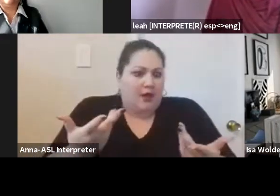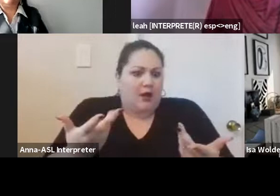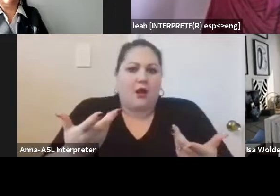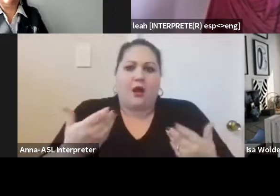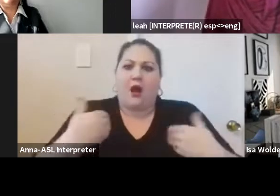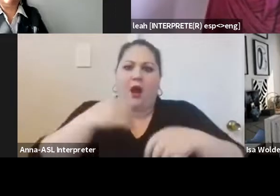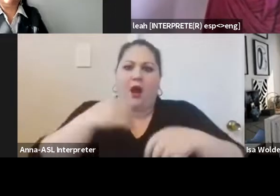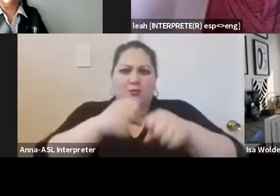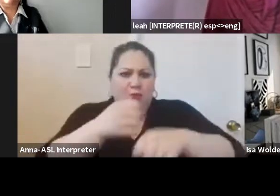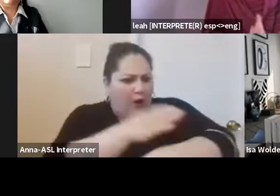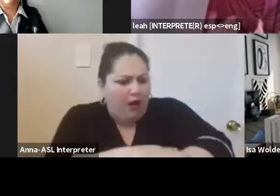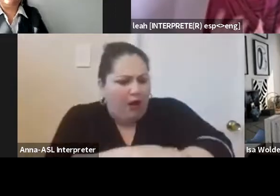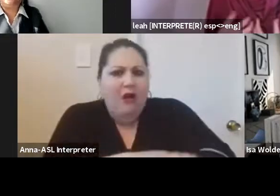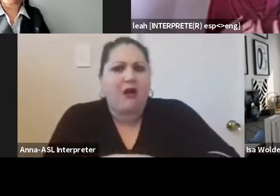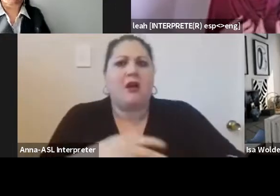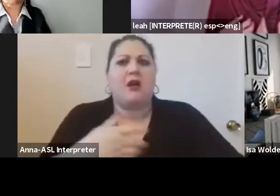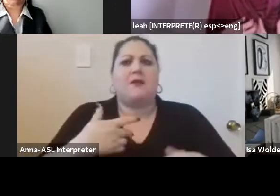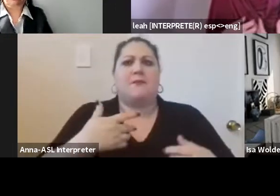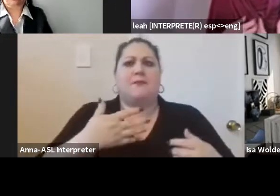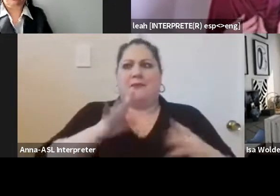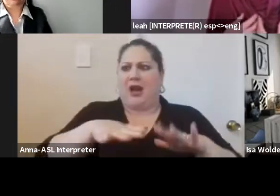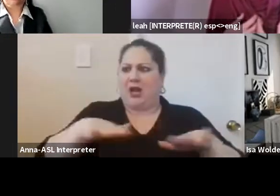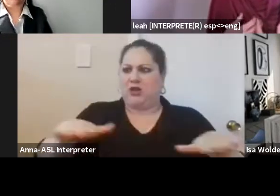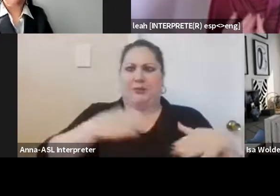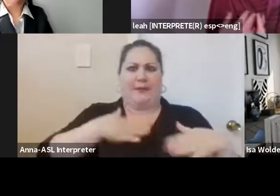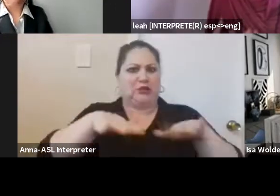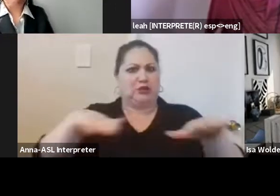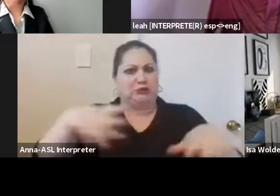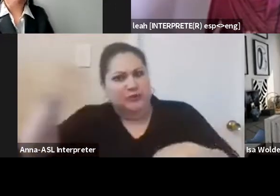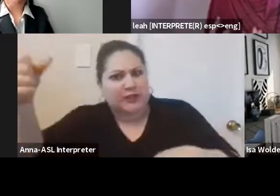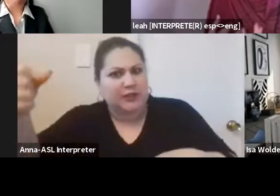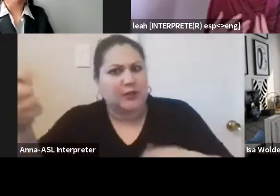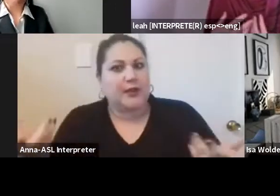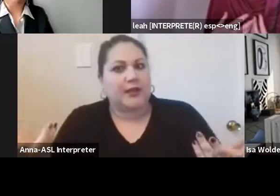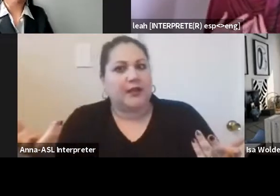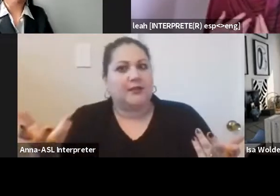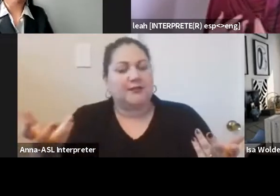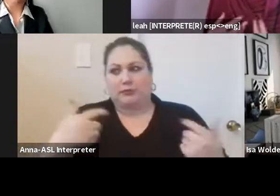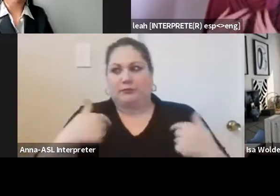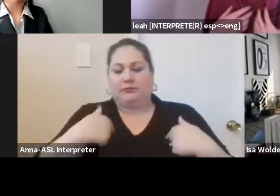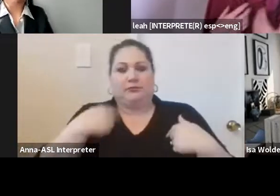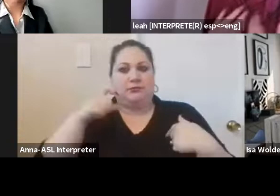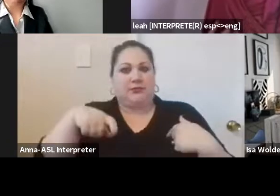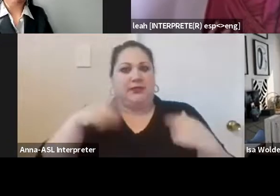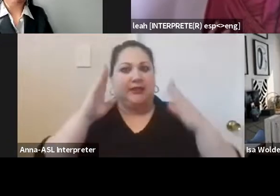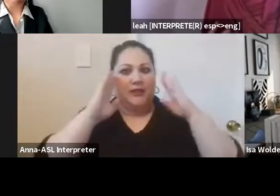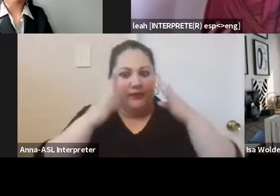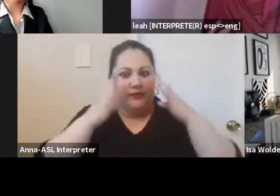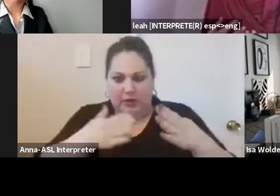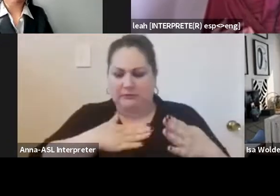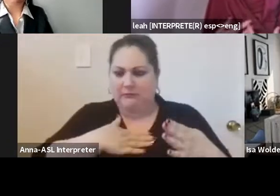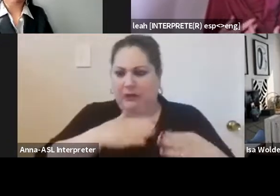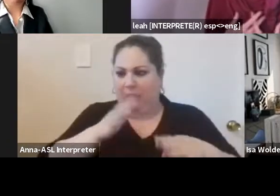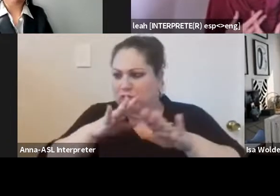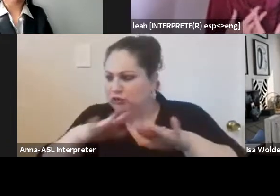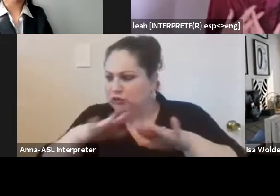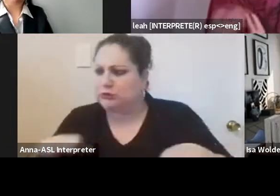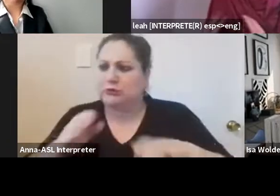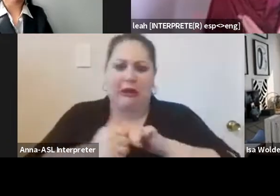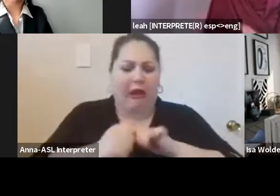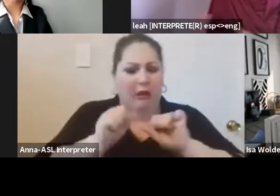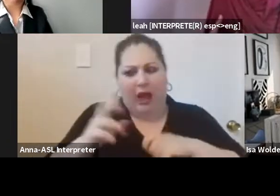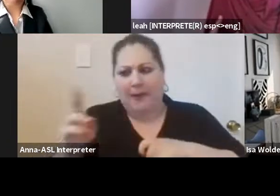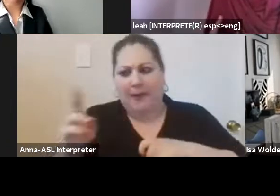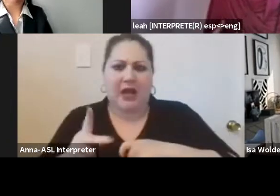children then and getting help for them, which no one provided. No one thought about that. They thinking the best thing